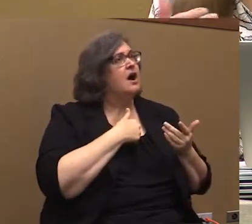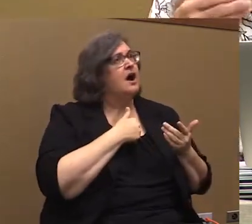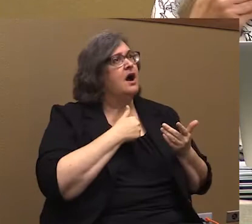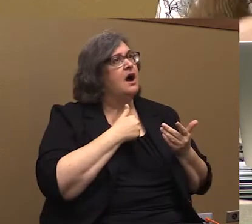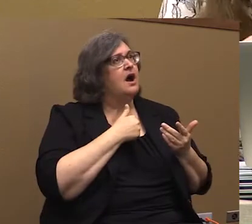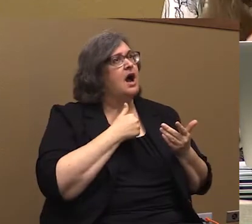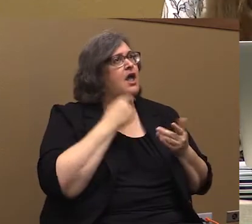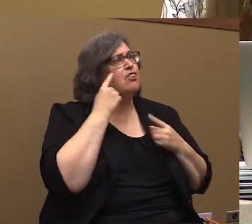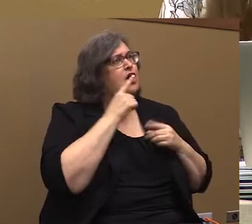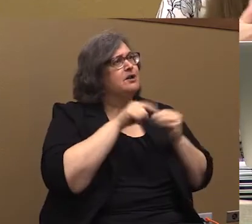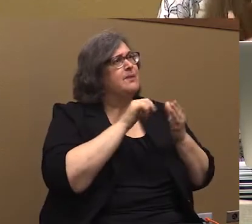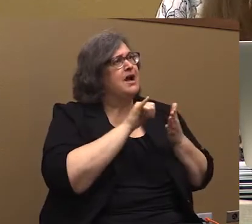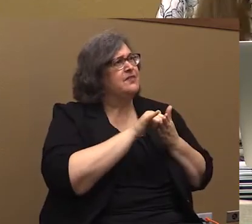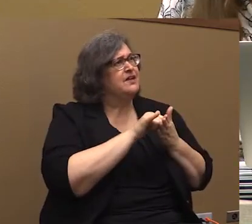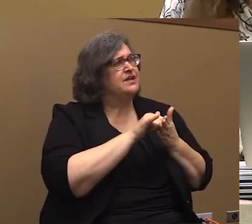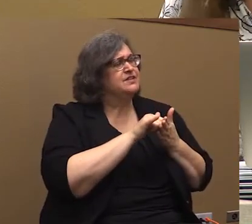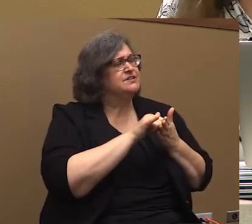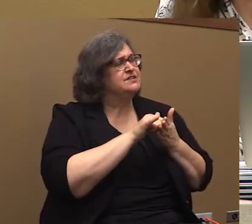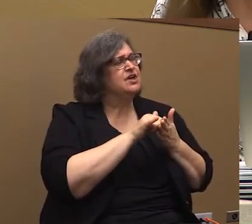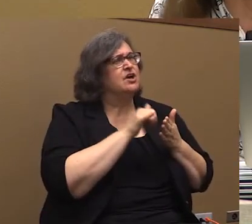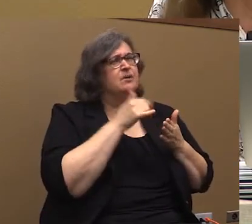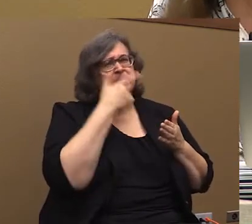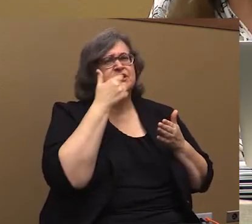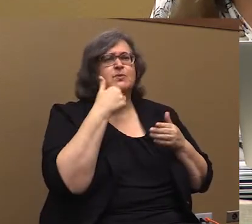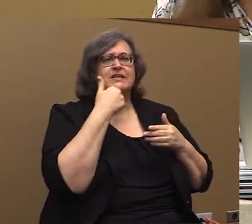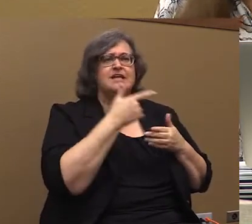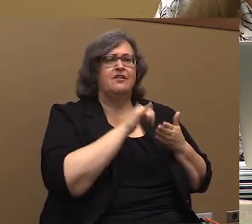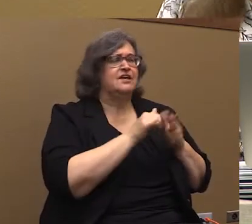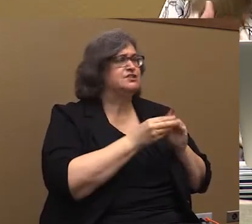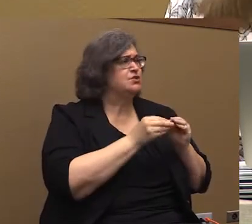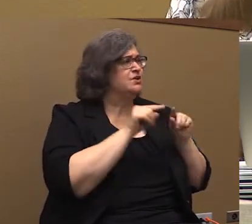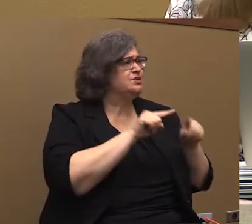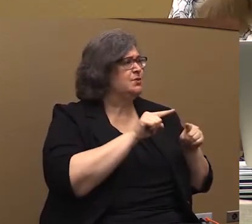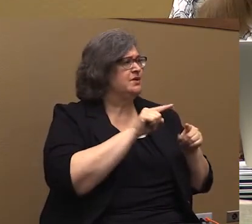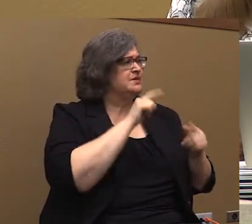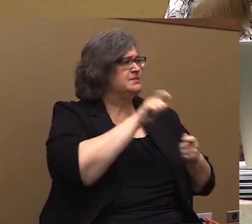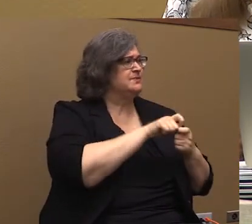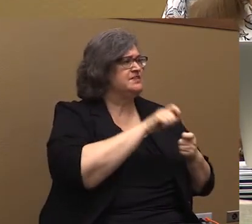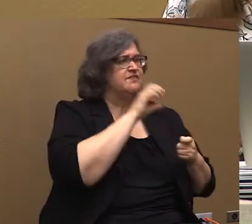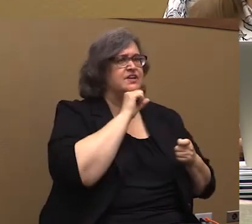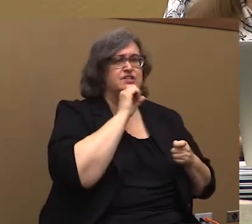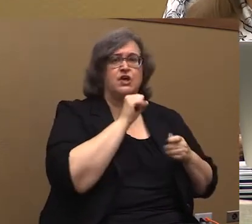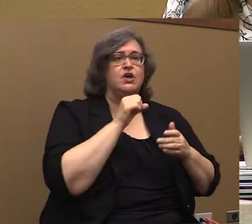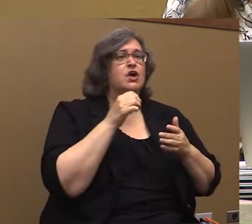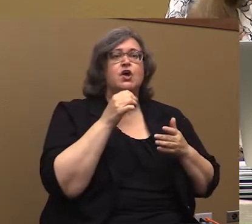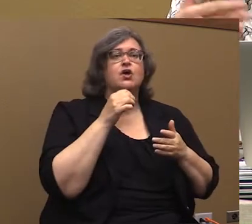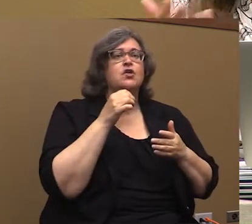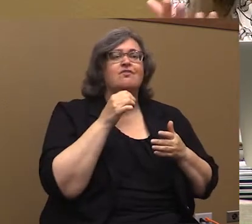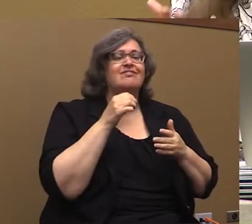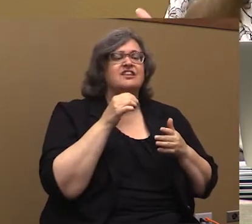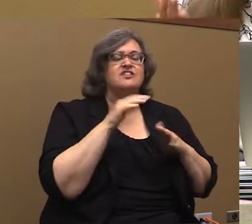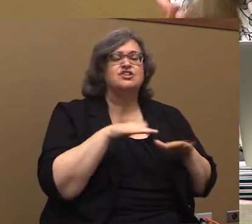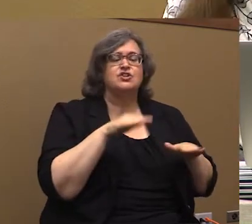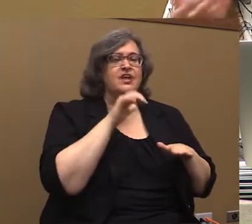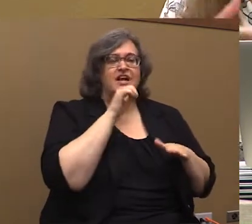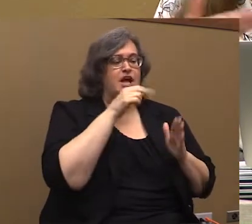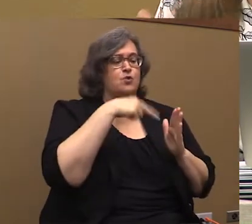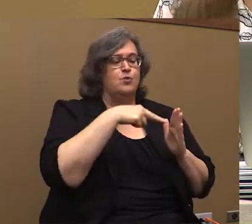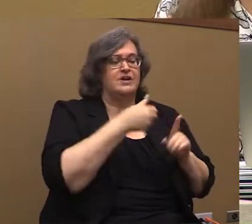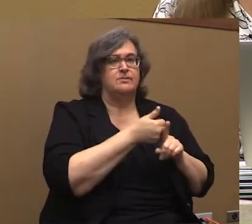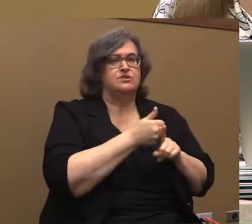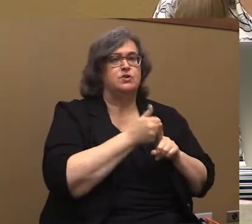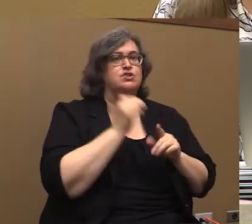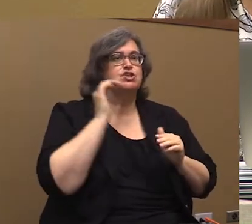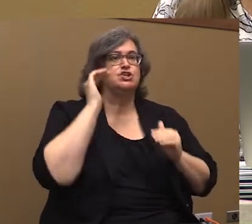about that because of the age that we're telling the kids the story. But what's happening in that story, that little one is not